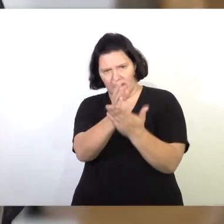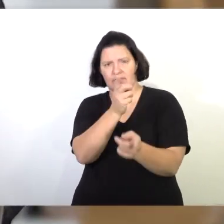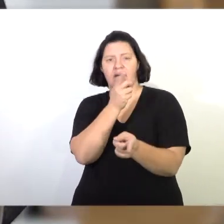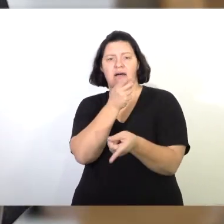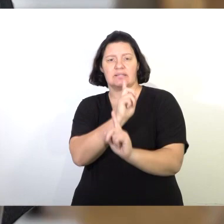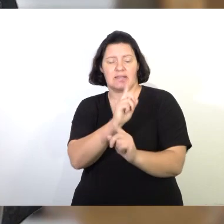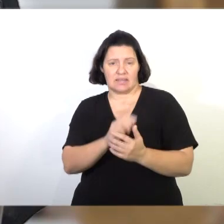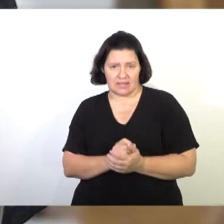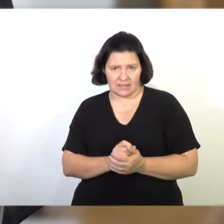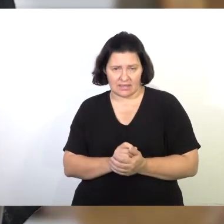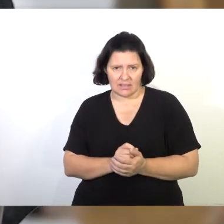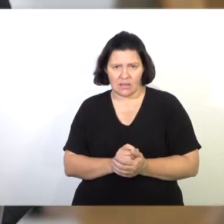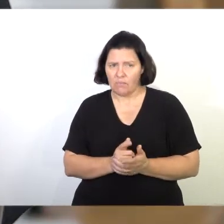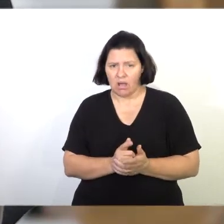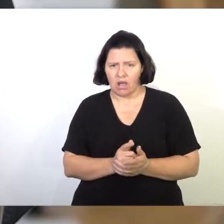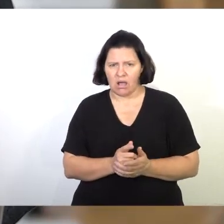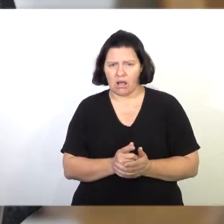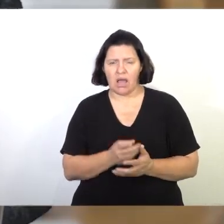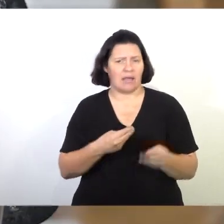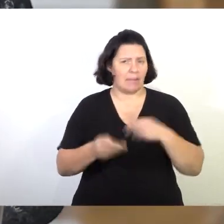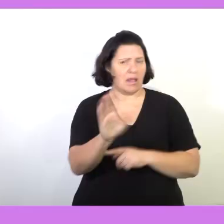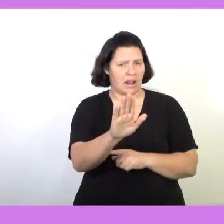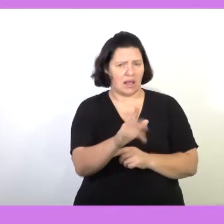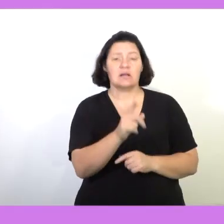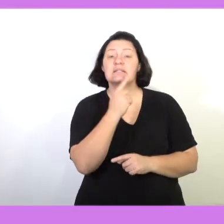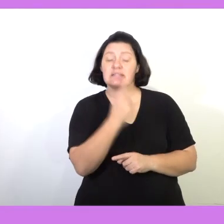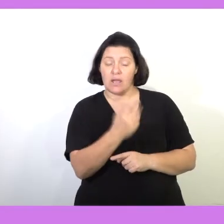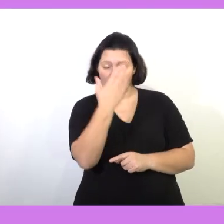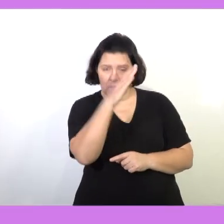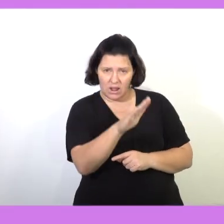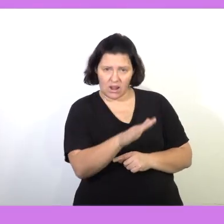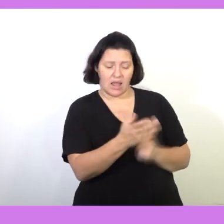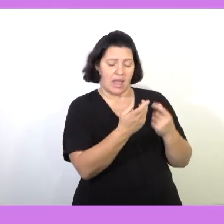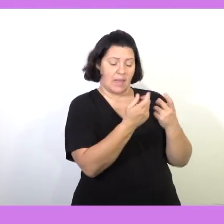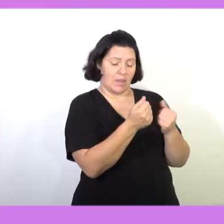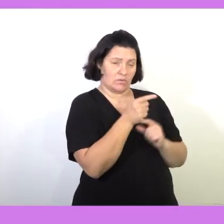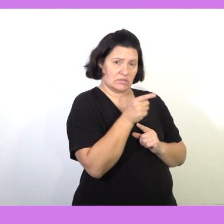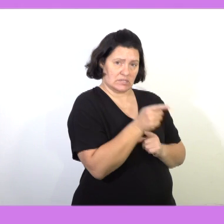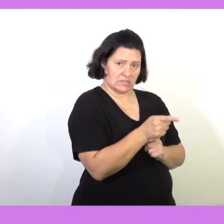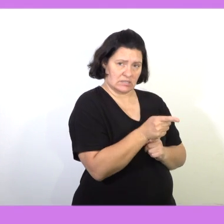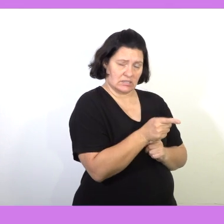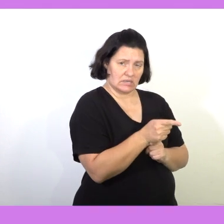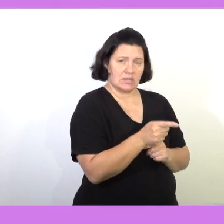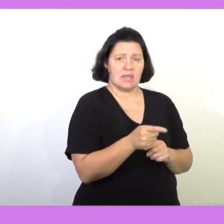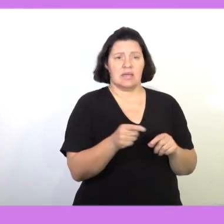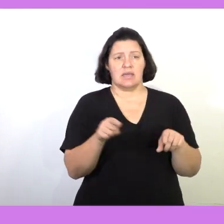straight to the answer. So do not gamble with this one. We know, we say amount